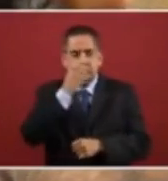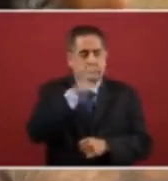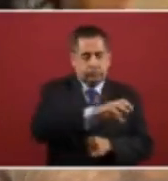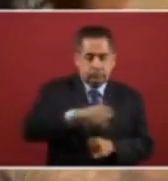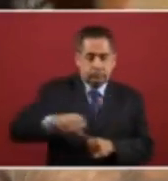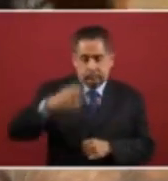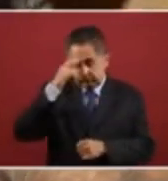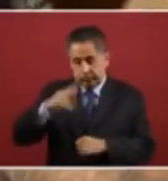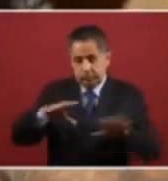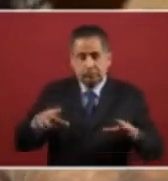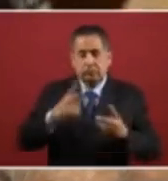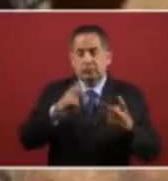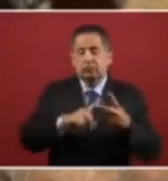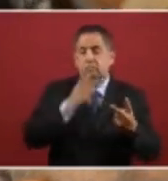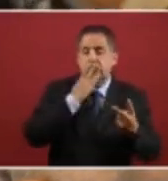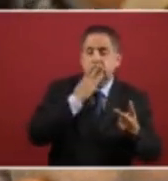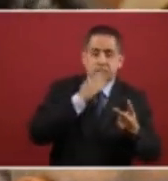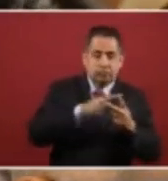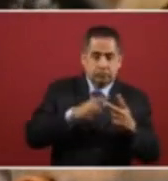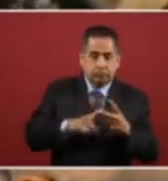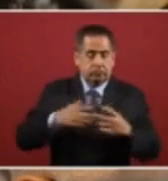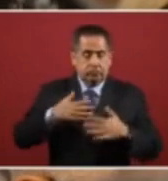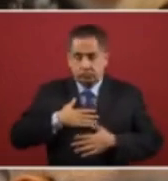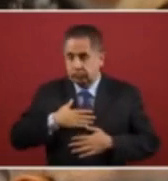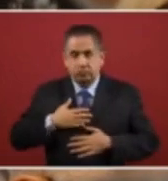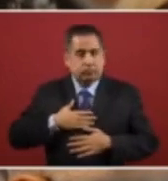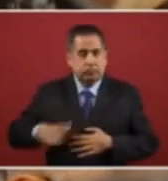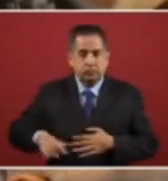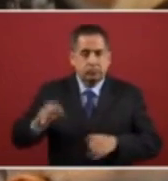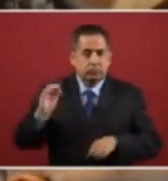all of Mexico. Two of them will be in Sonora,